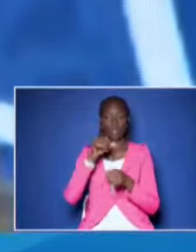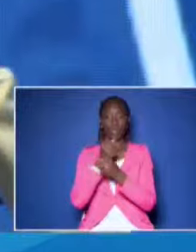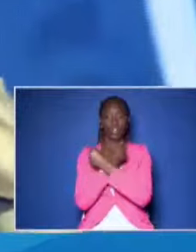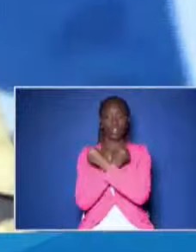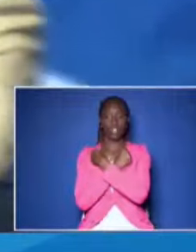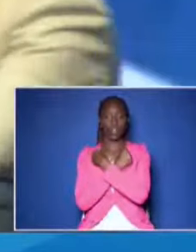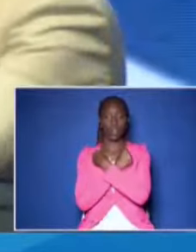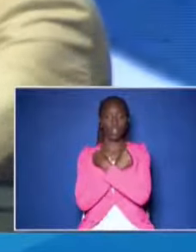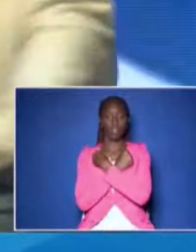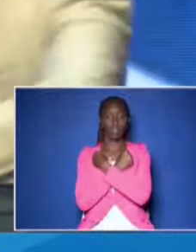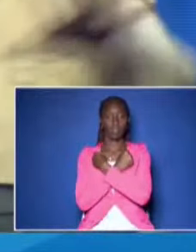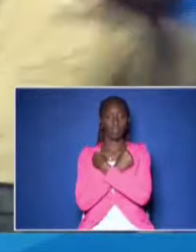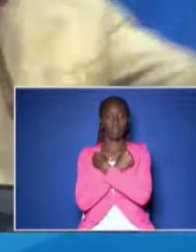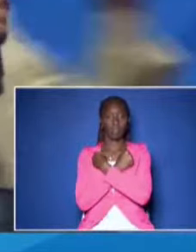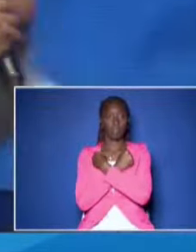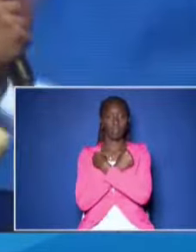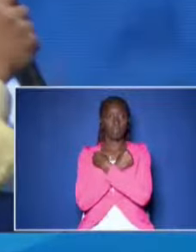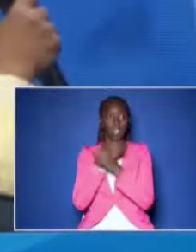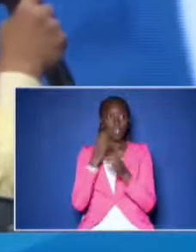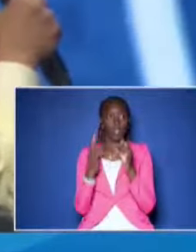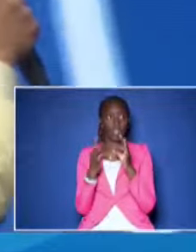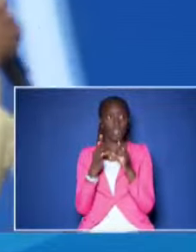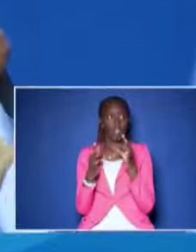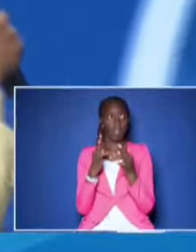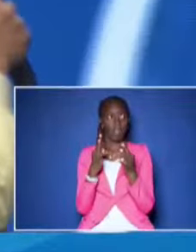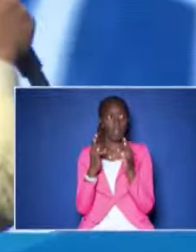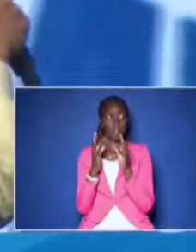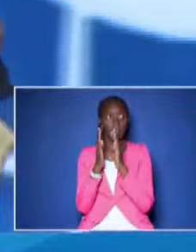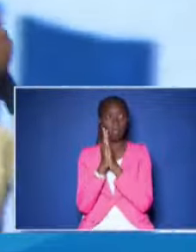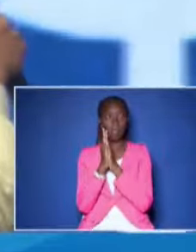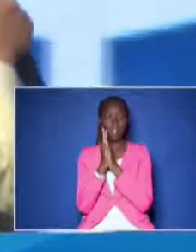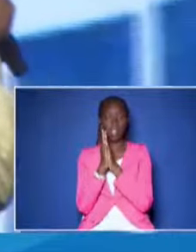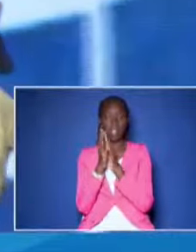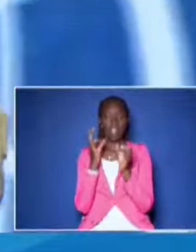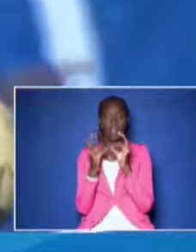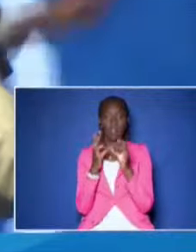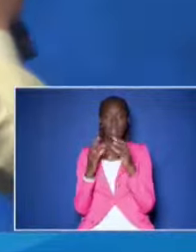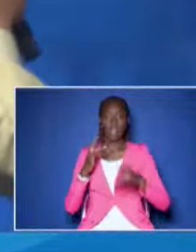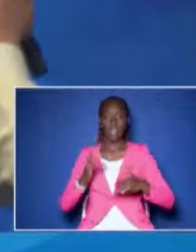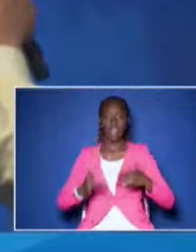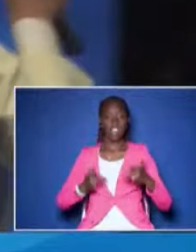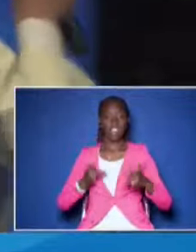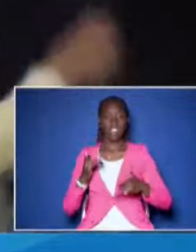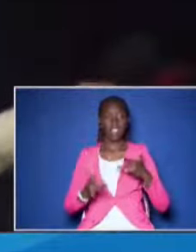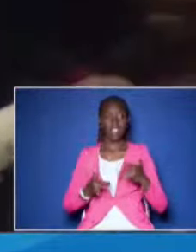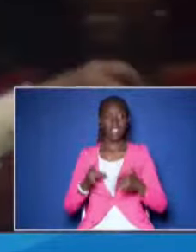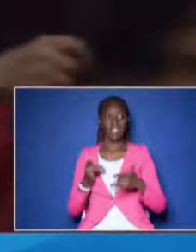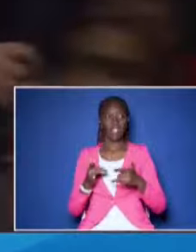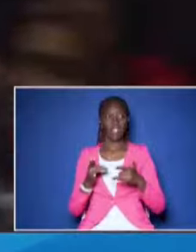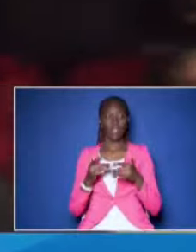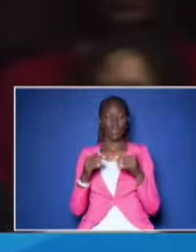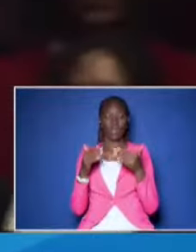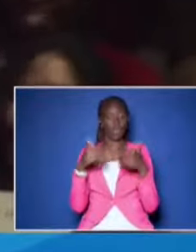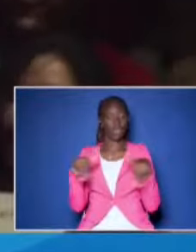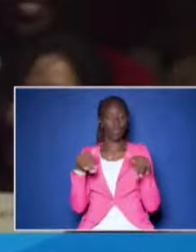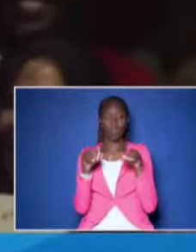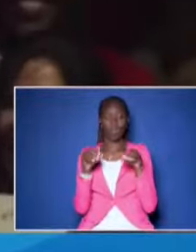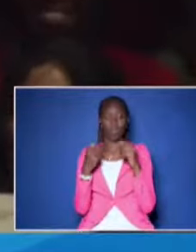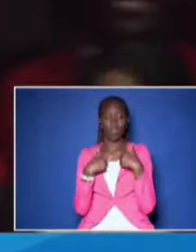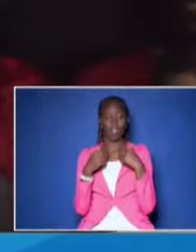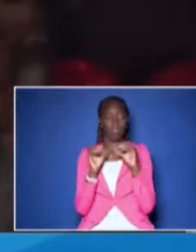John hey if I pray if I go if I get excited don't don't don't stop me yes sir